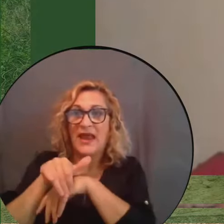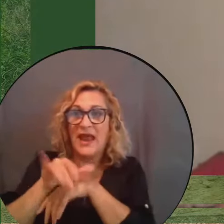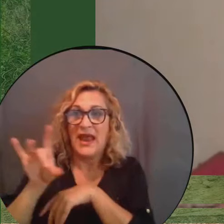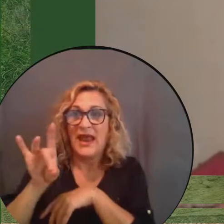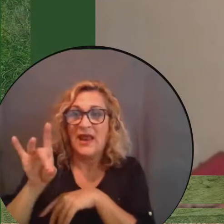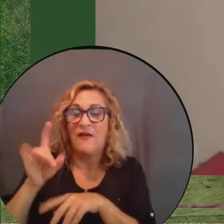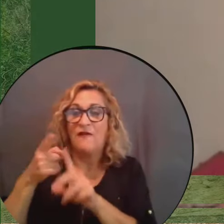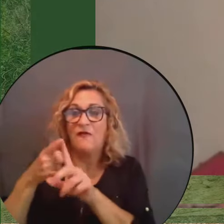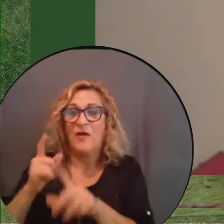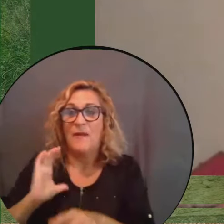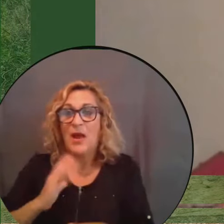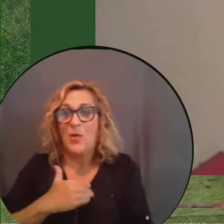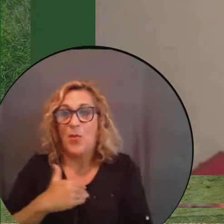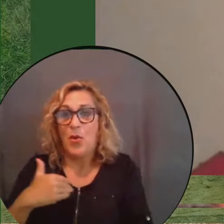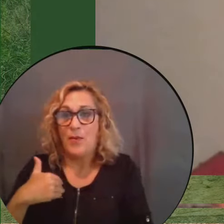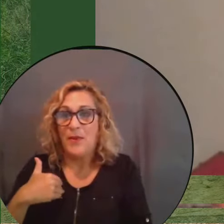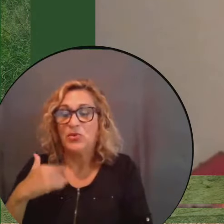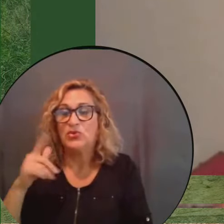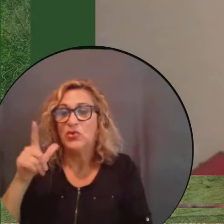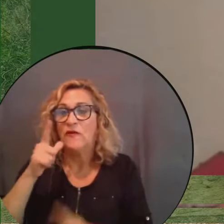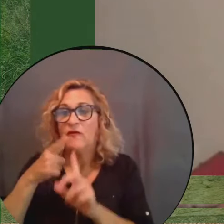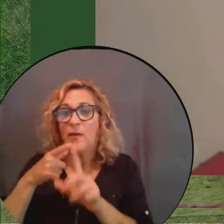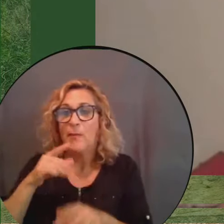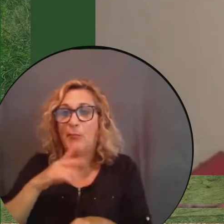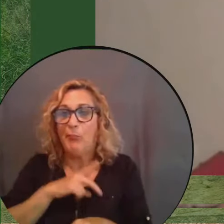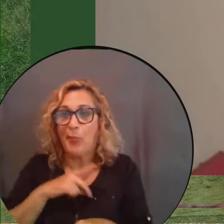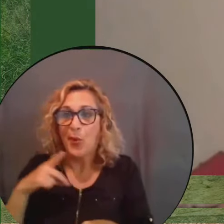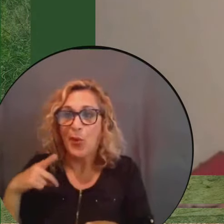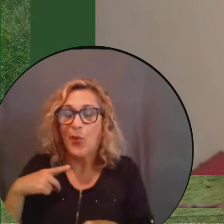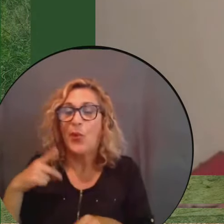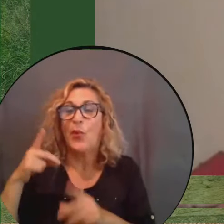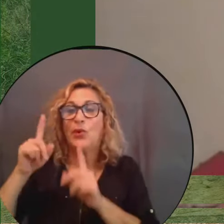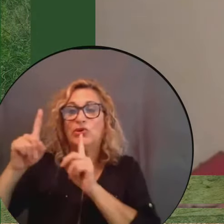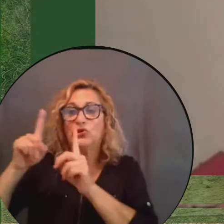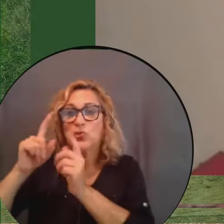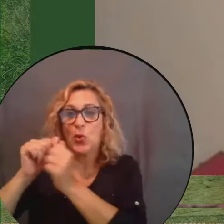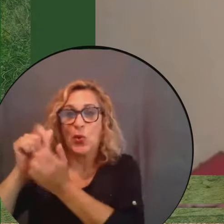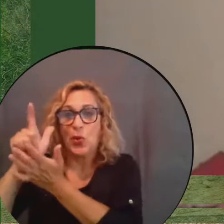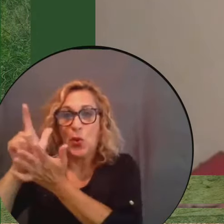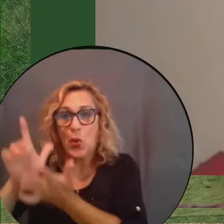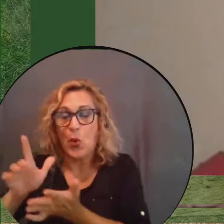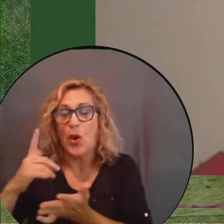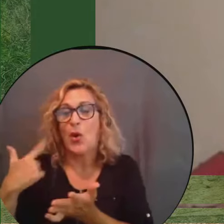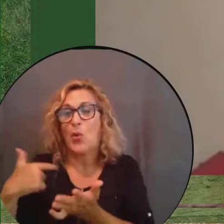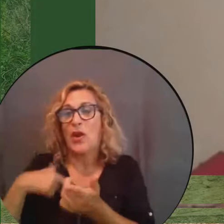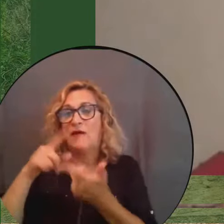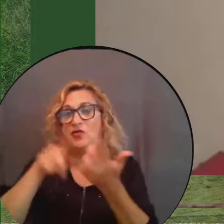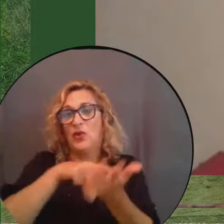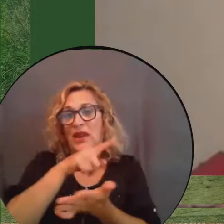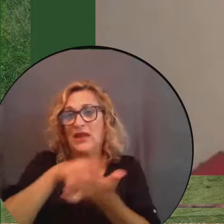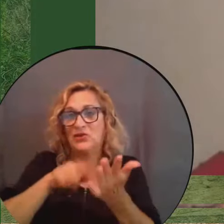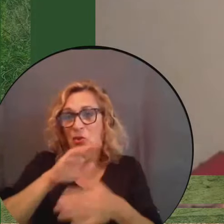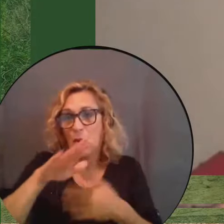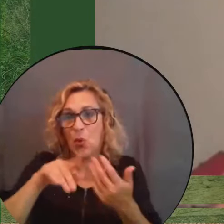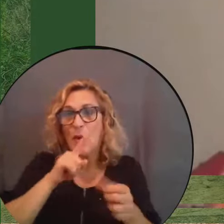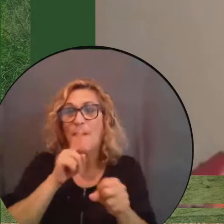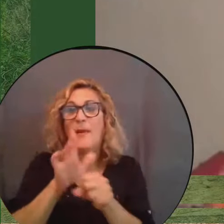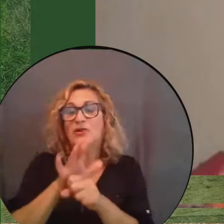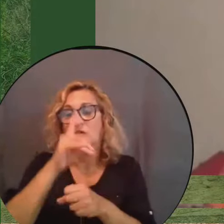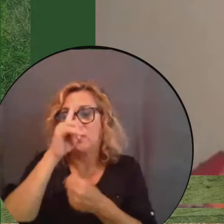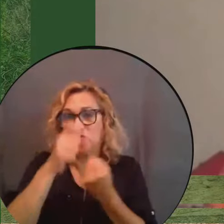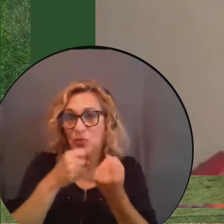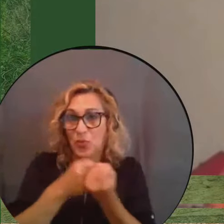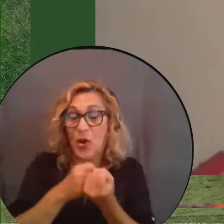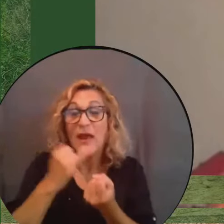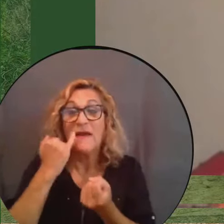board members who had spoken with a lawyer and was like, we have to cancel all outstanding pledges for support. If you have a practical support